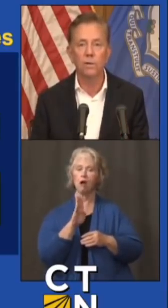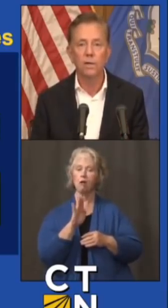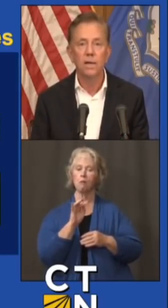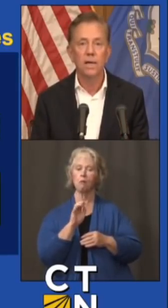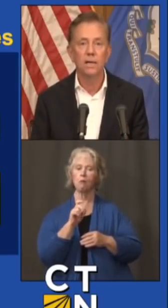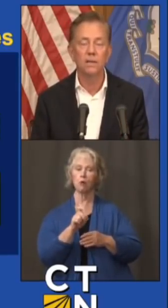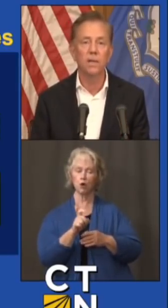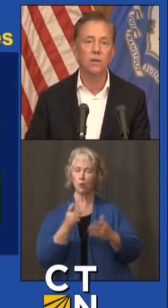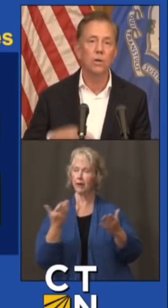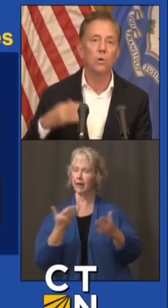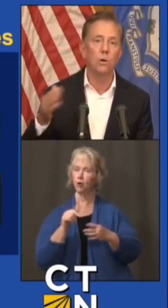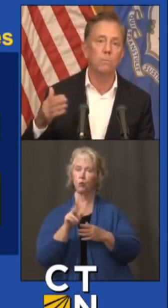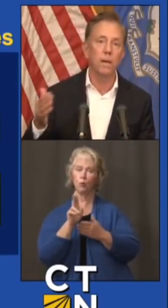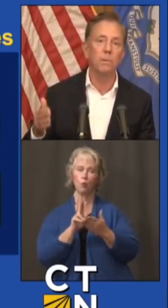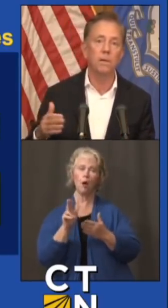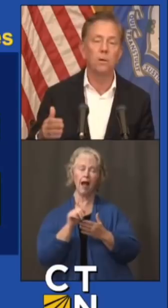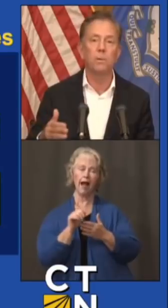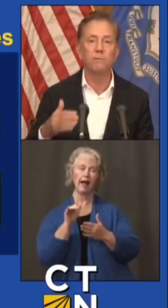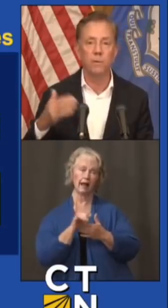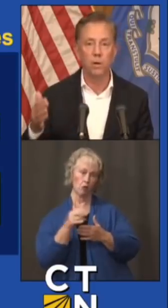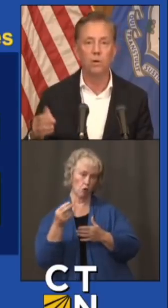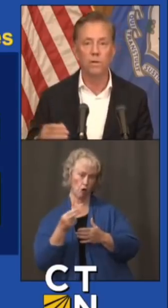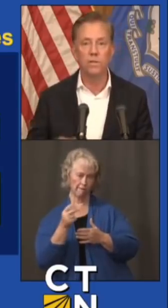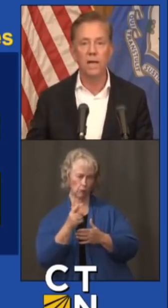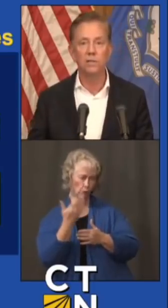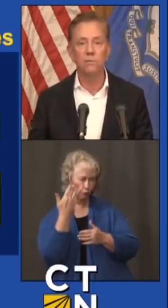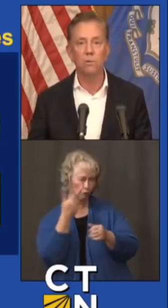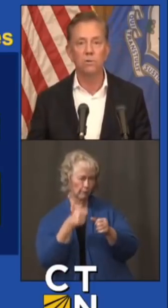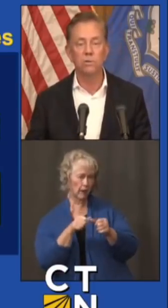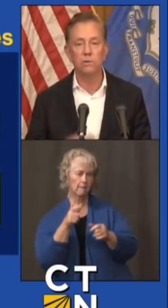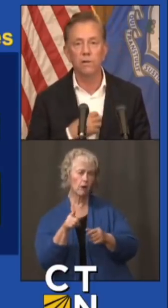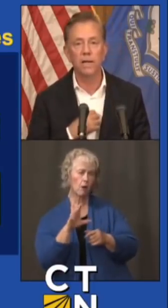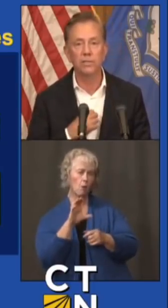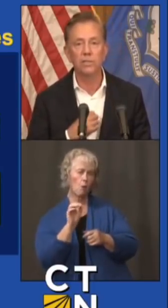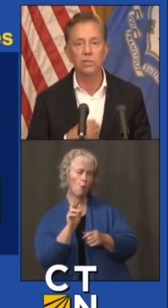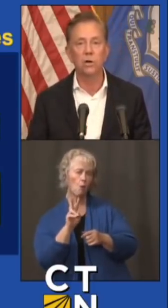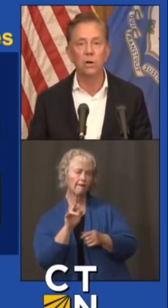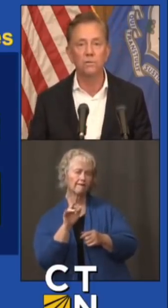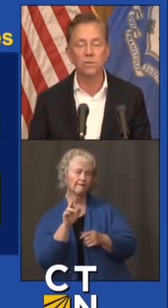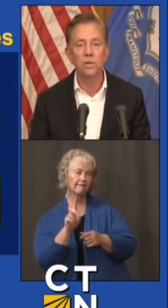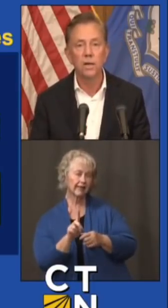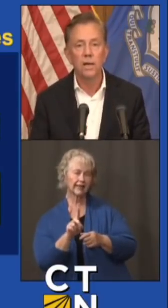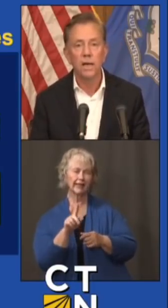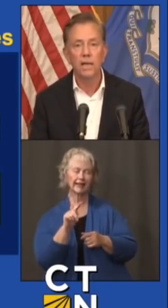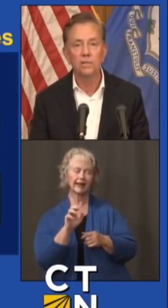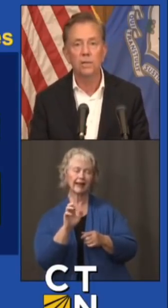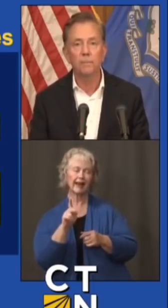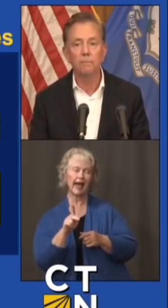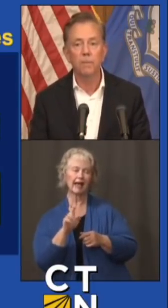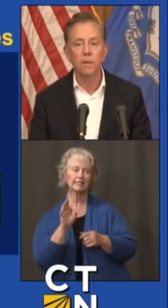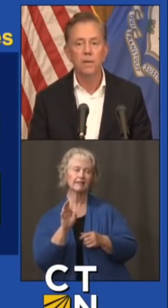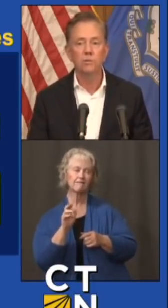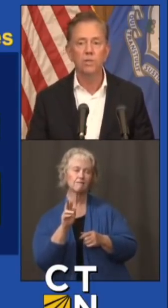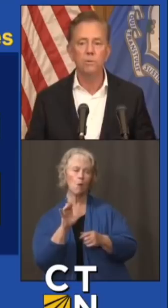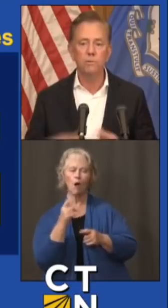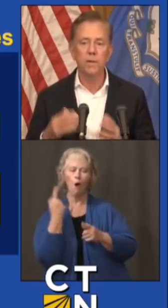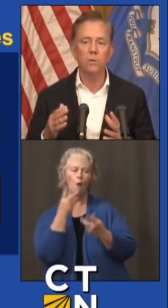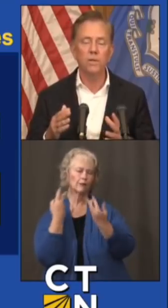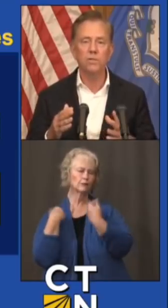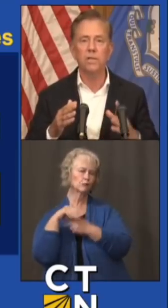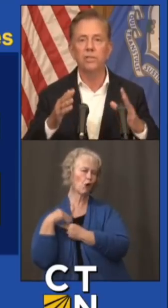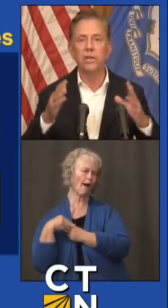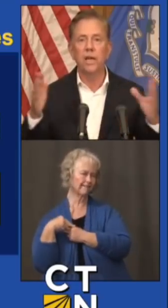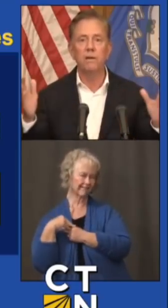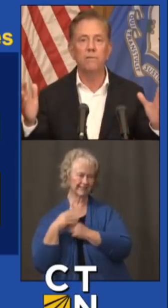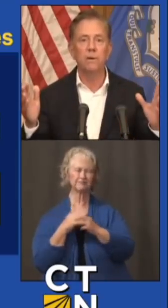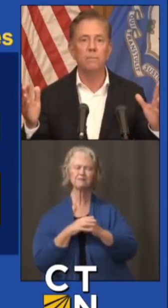Hartford. And I think you know her maybe a little bit from the COVID task force and her flashy scarves. And, she was